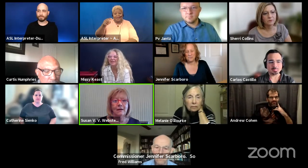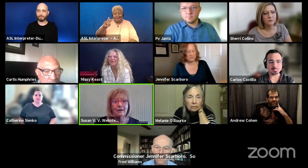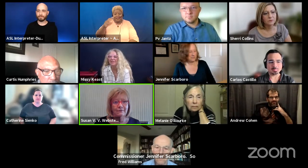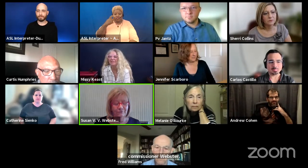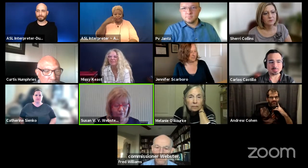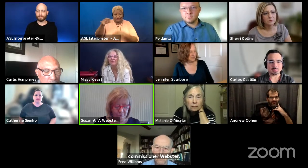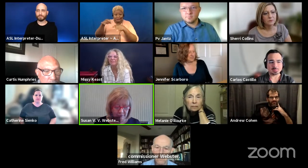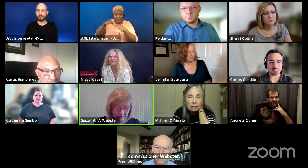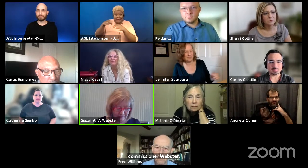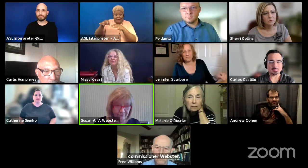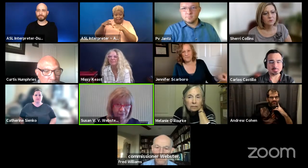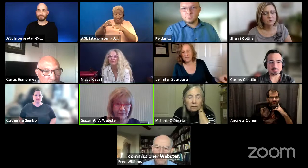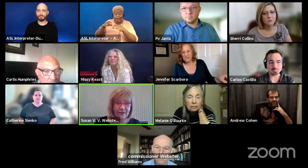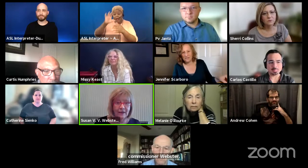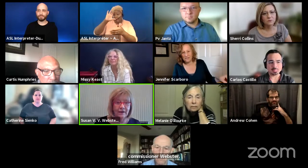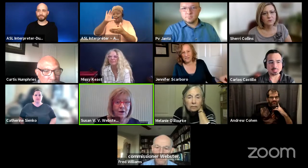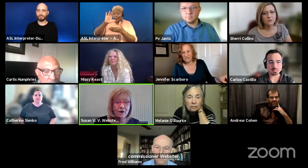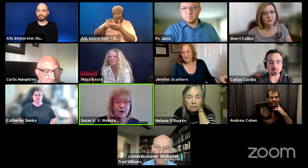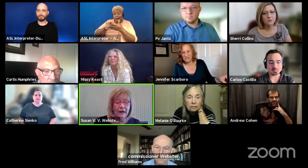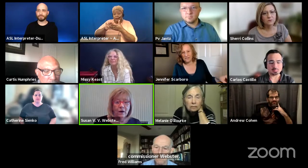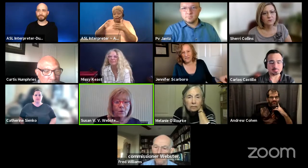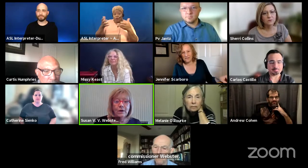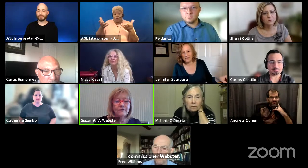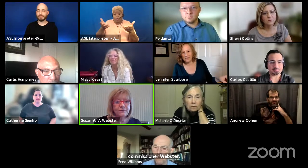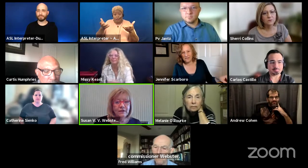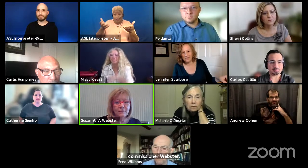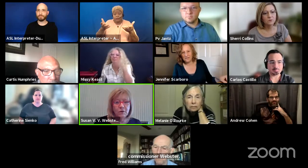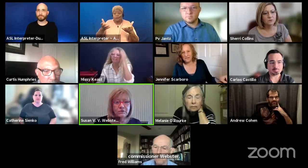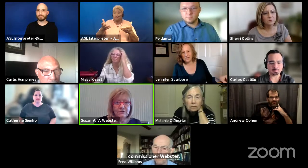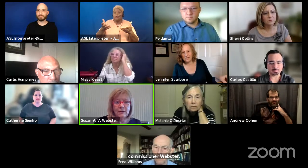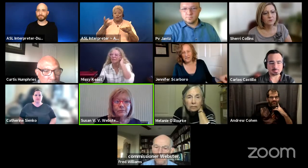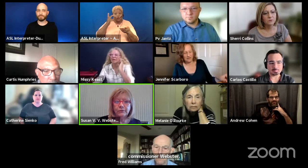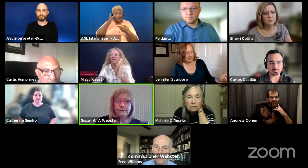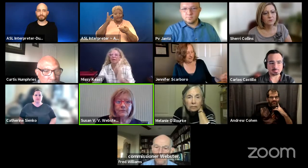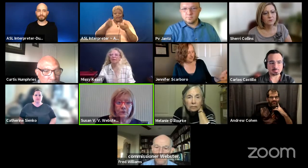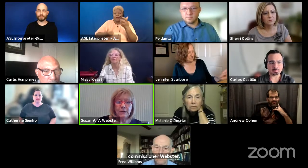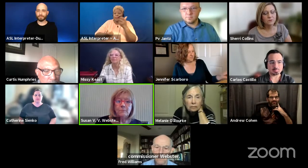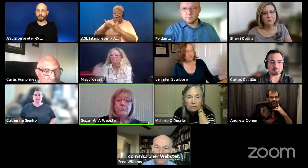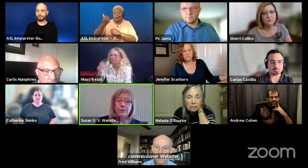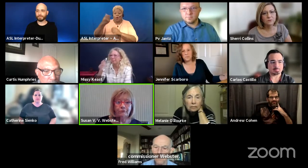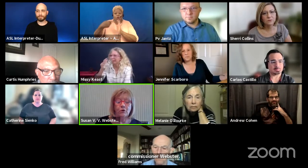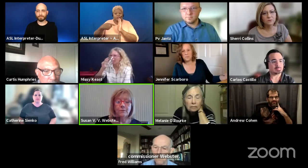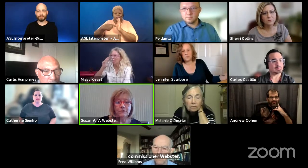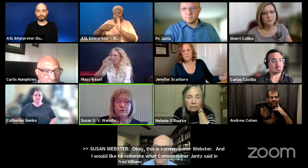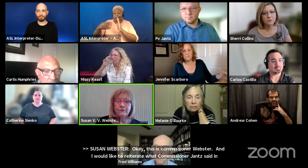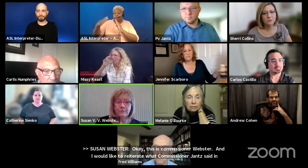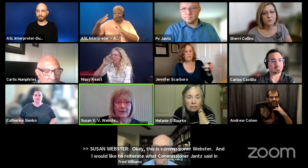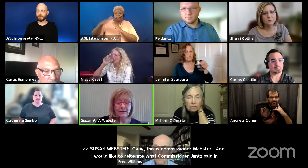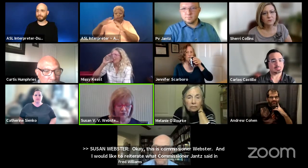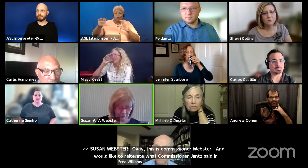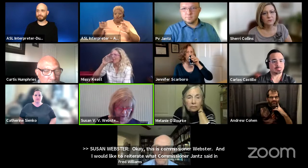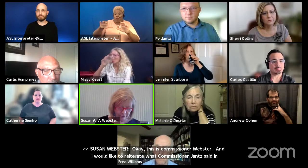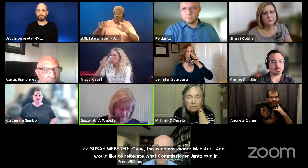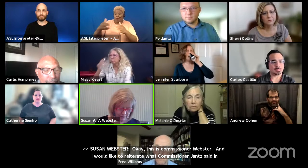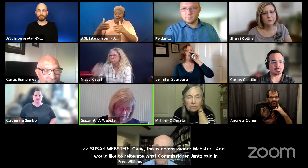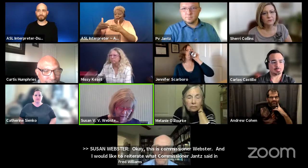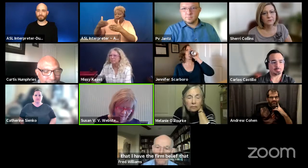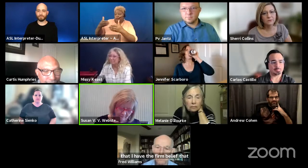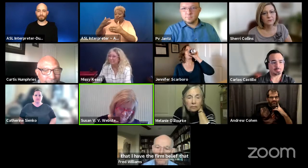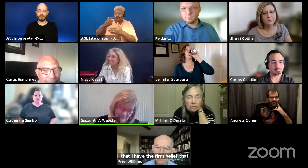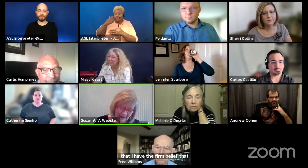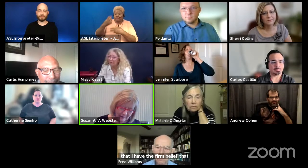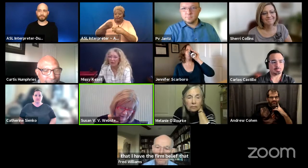in that I have the firm belief that we have seen the most exemplary performance over the past